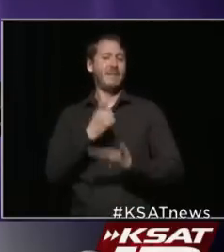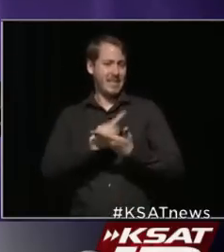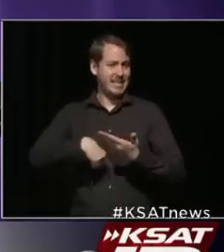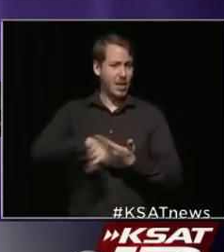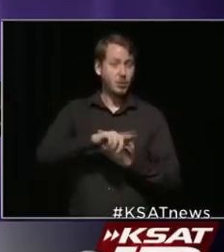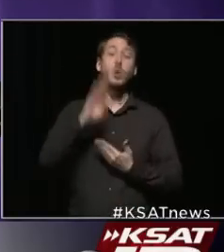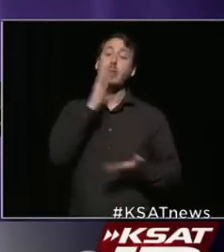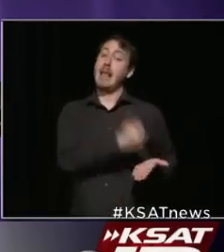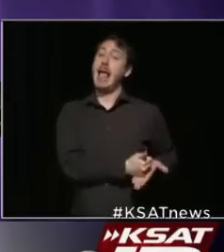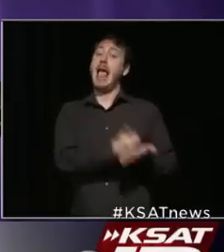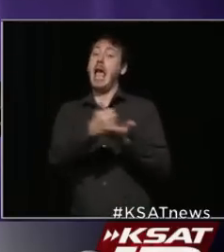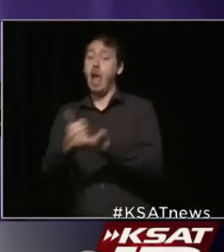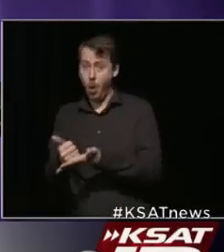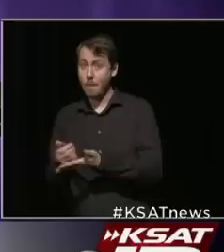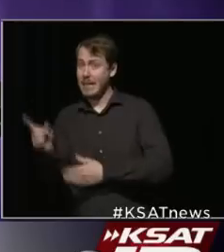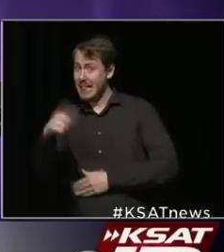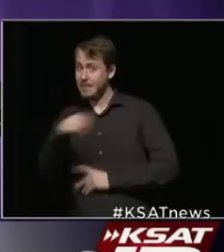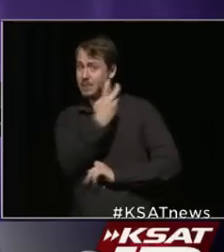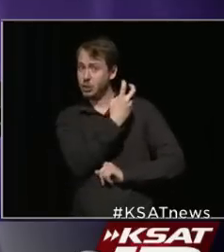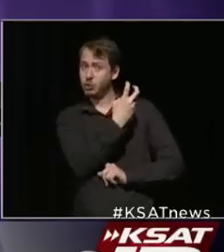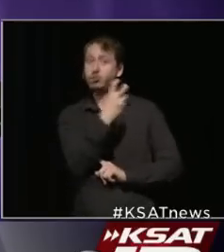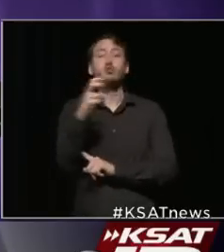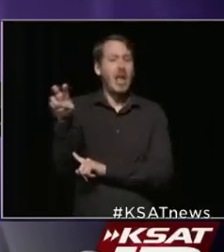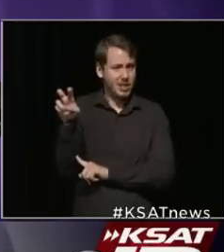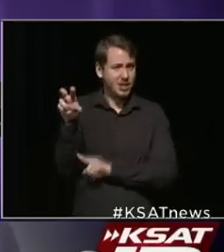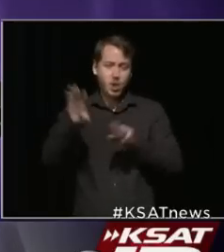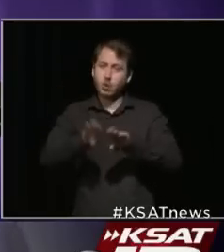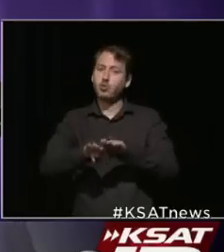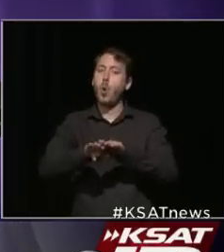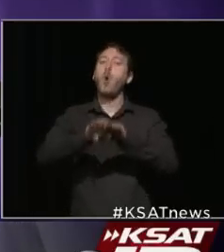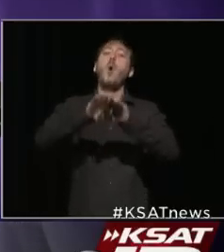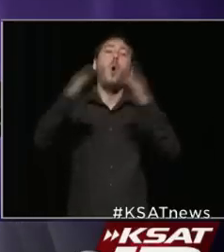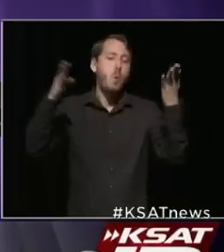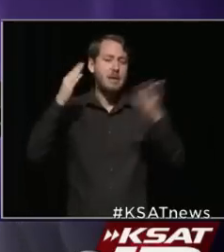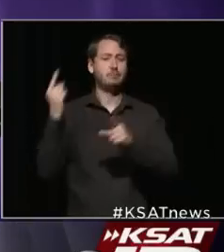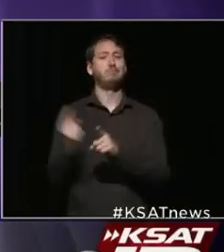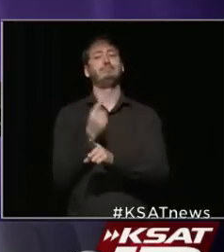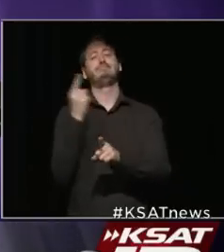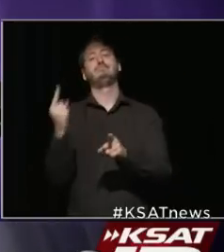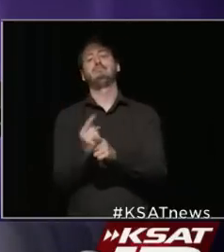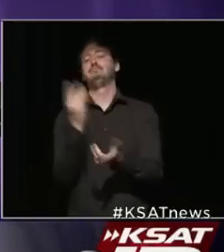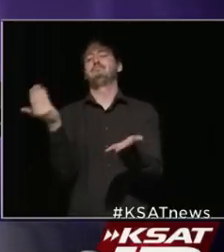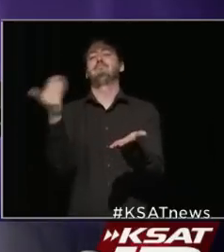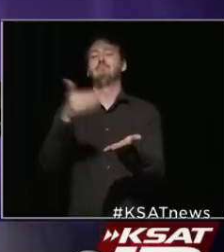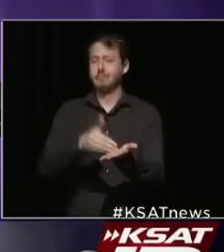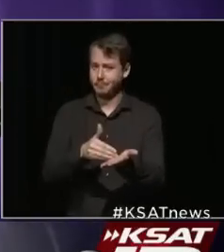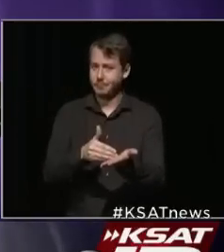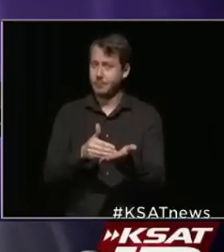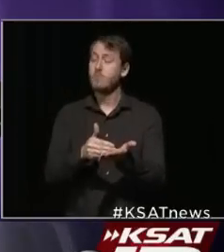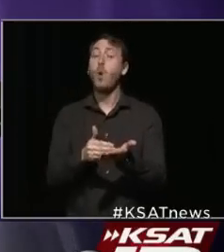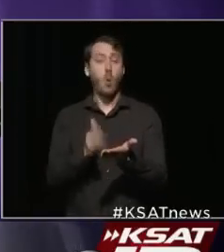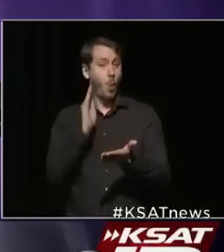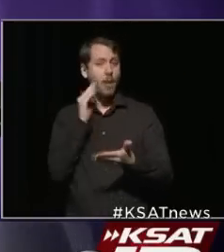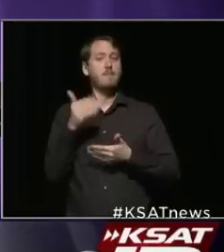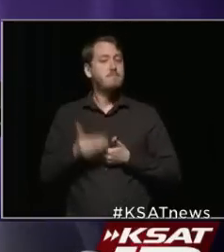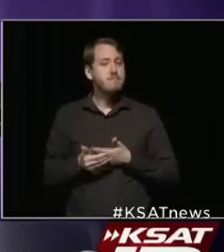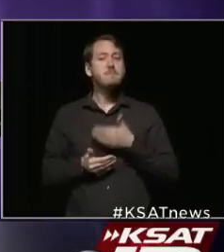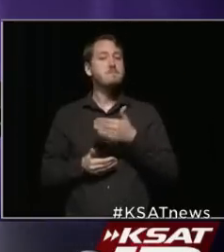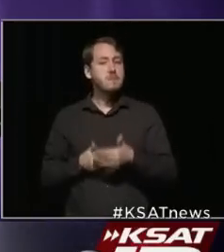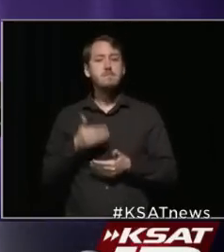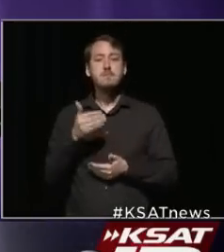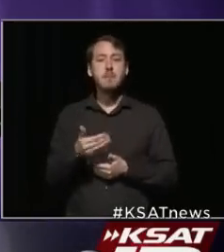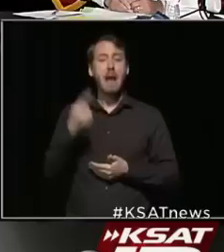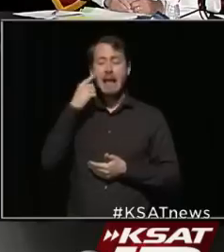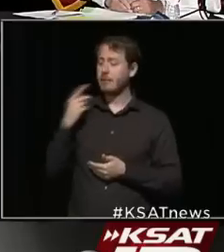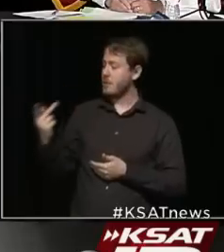help them in their transition to get back open again. So we're going to take those steps, and I think the